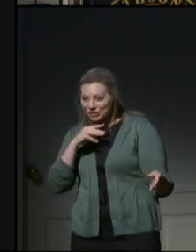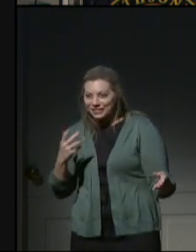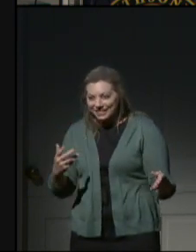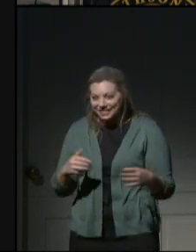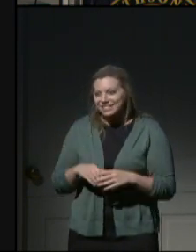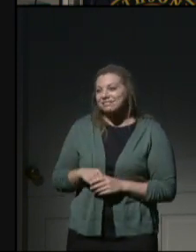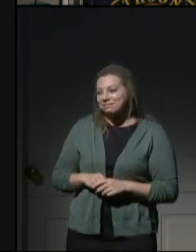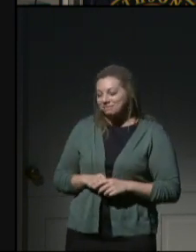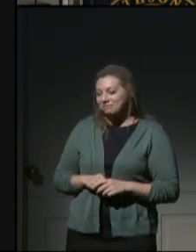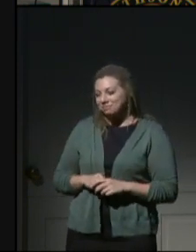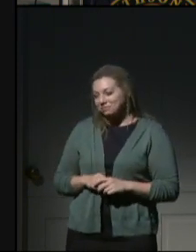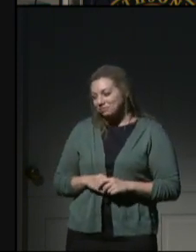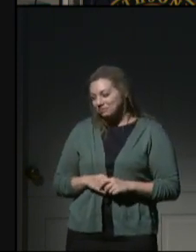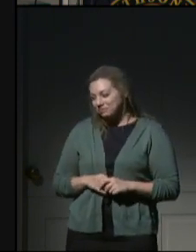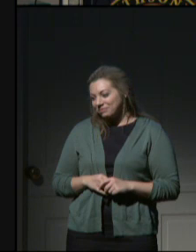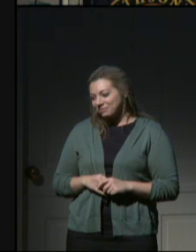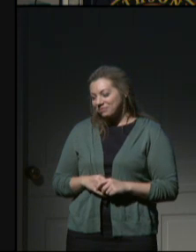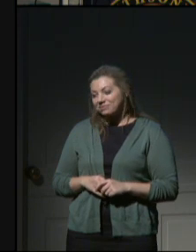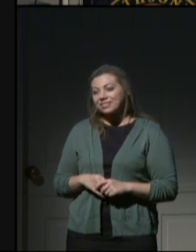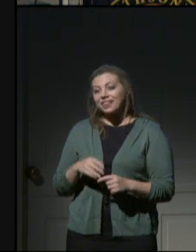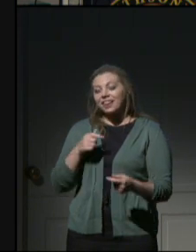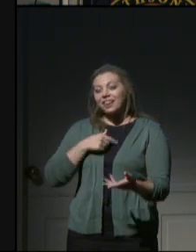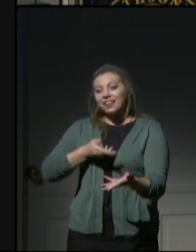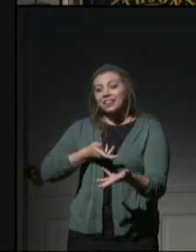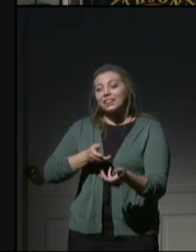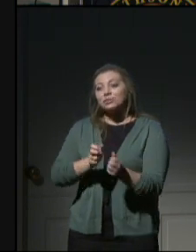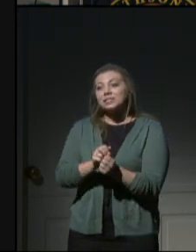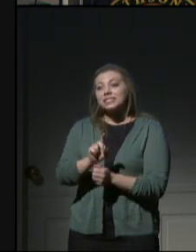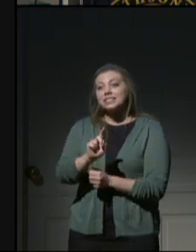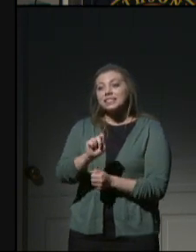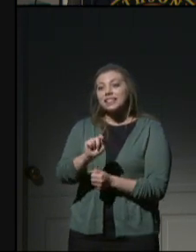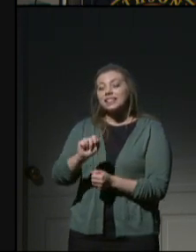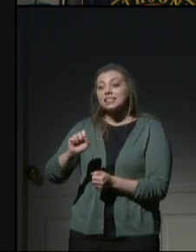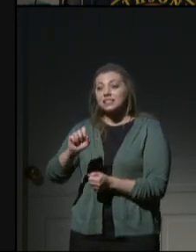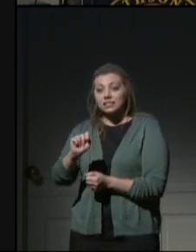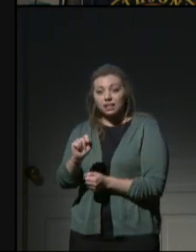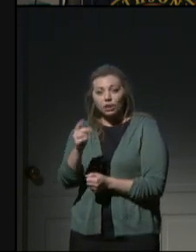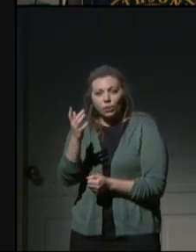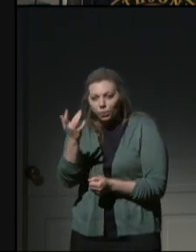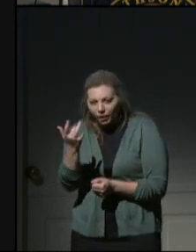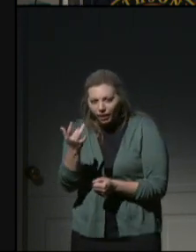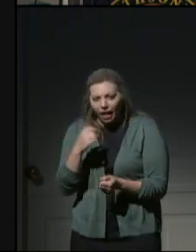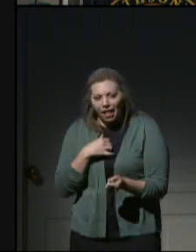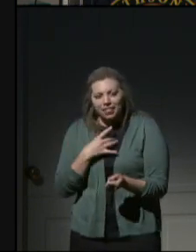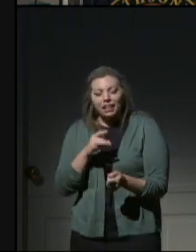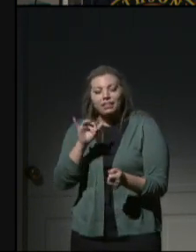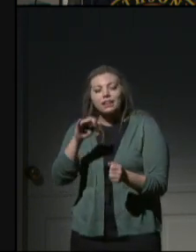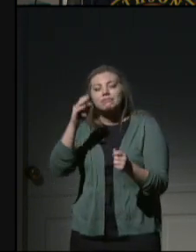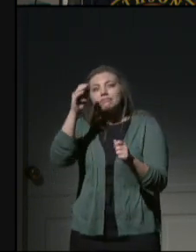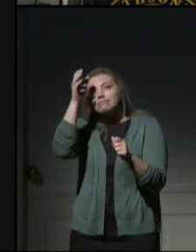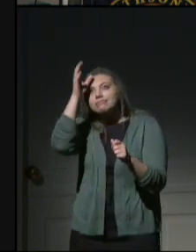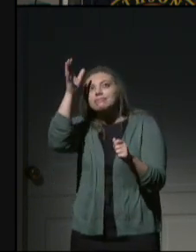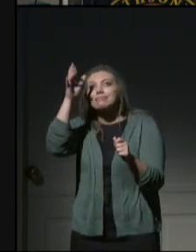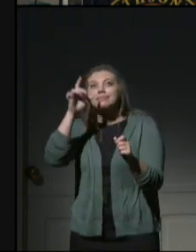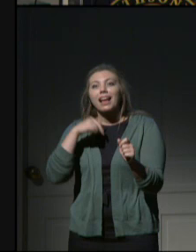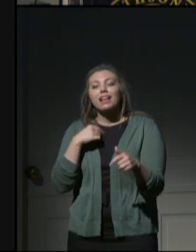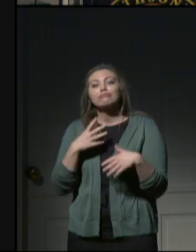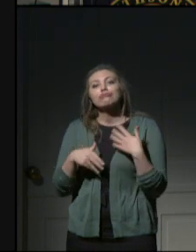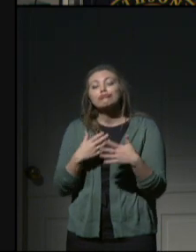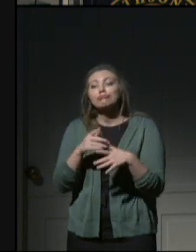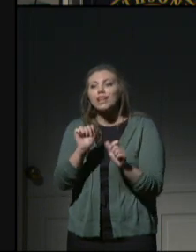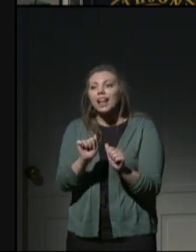because when I engage with a data set, what I like is at least the illusion that when I go through this, I can